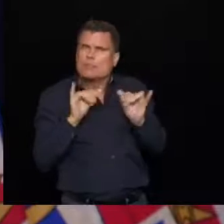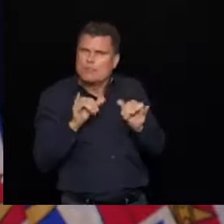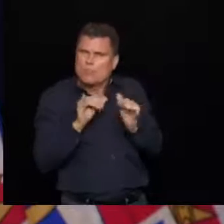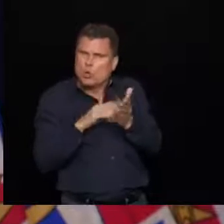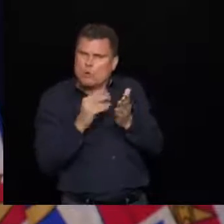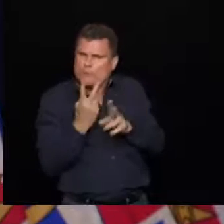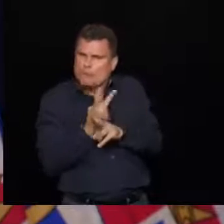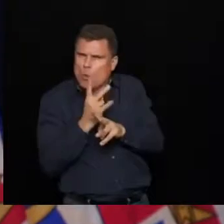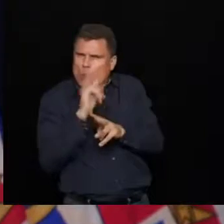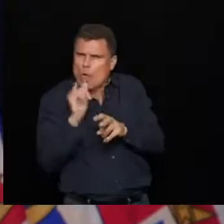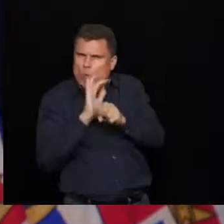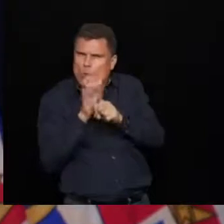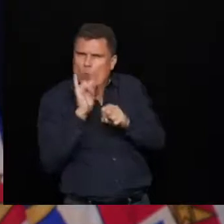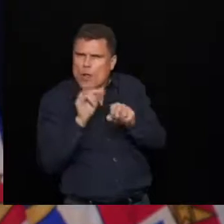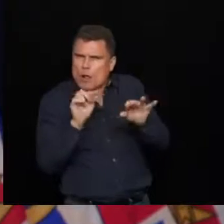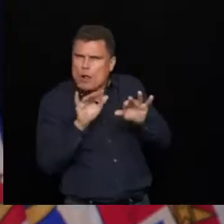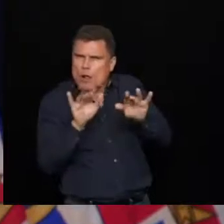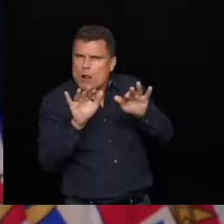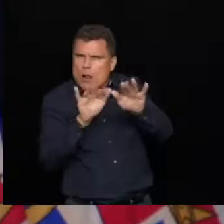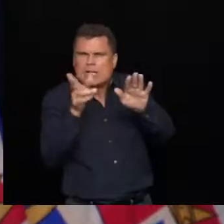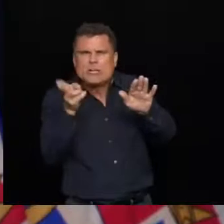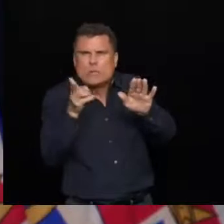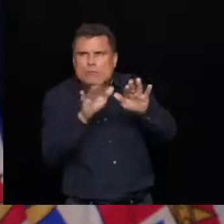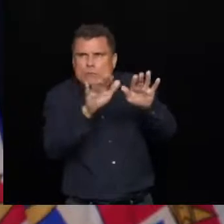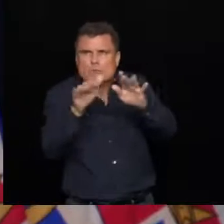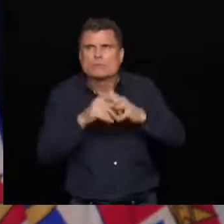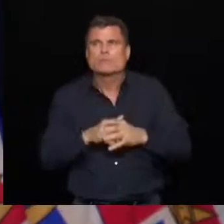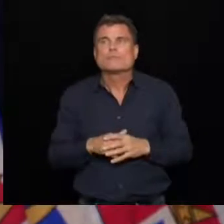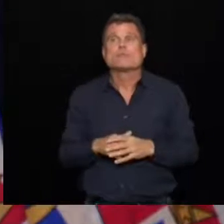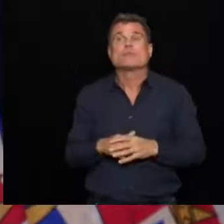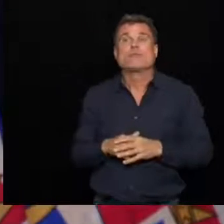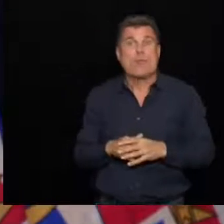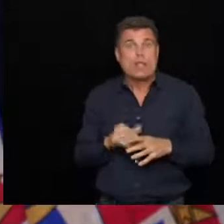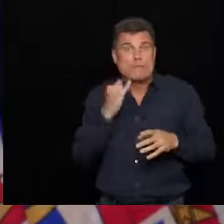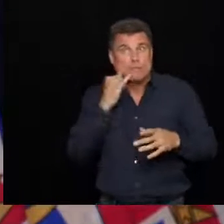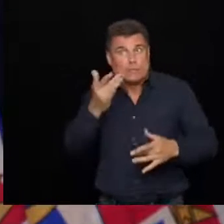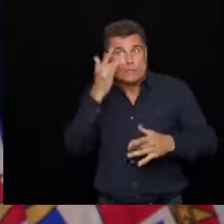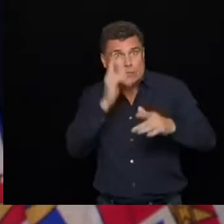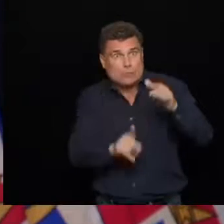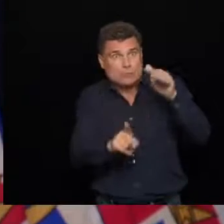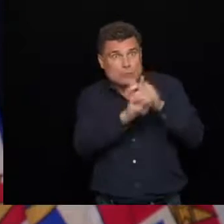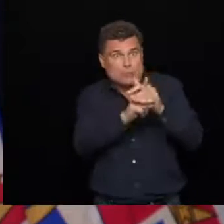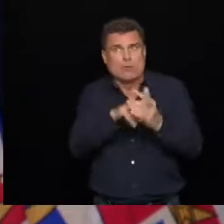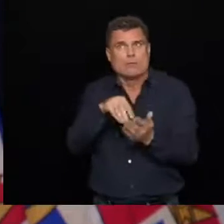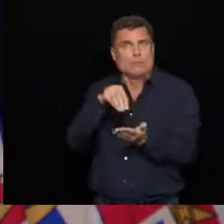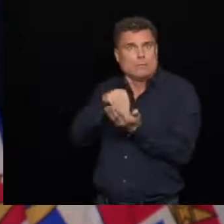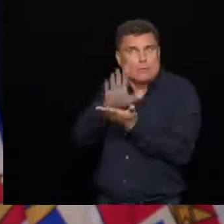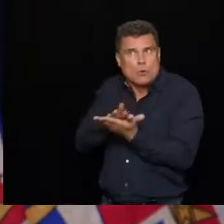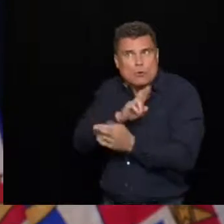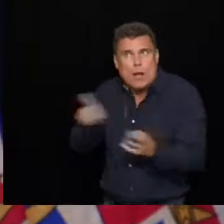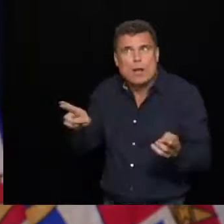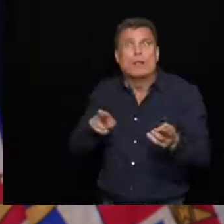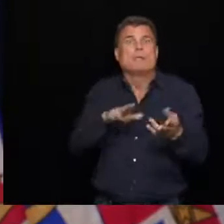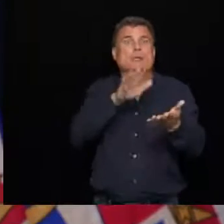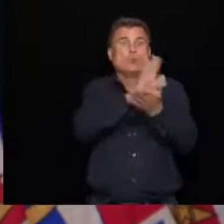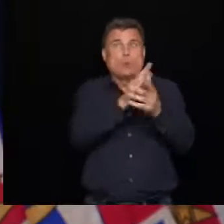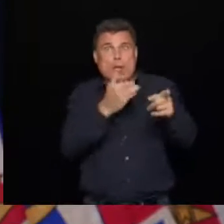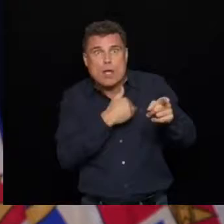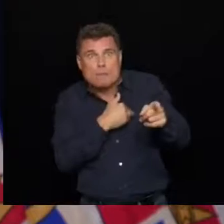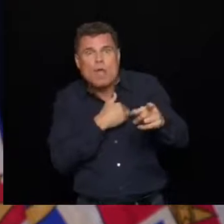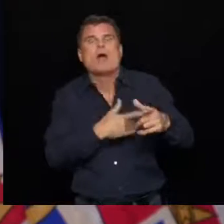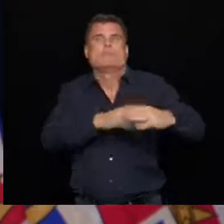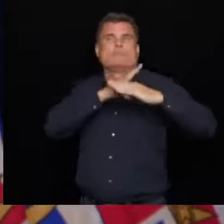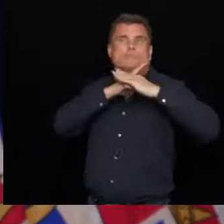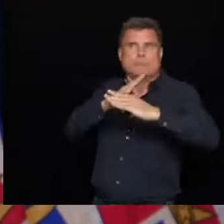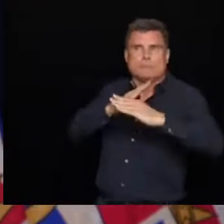so that we can prevent those transmission events. And so far, I think we've been doing a good job at that. And that's reflected in the fact that